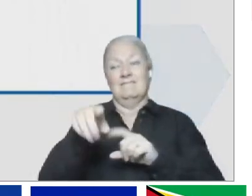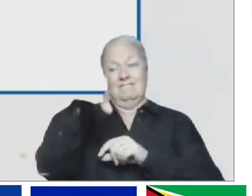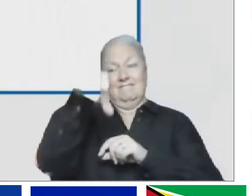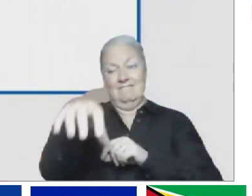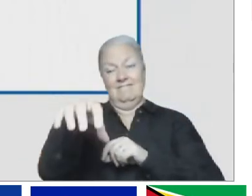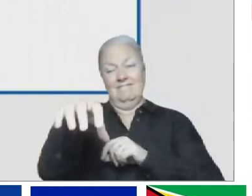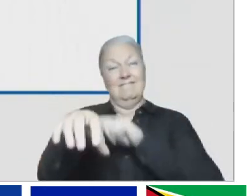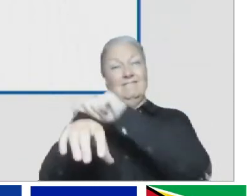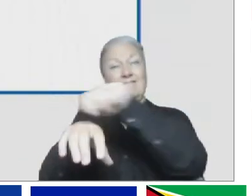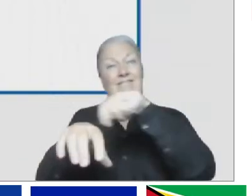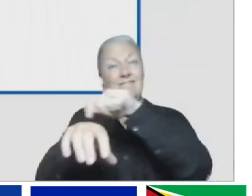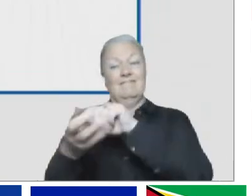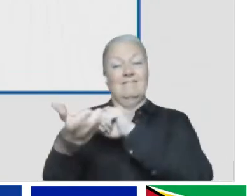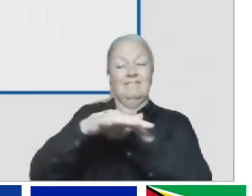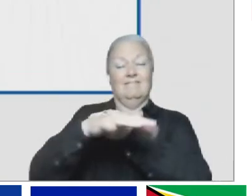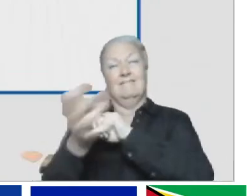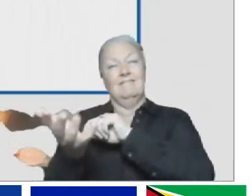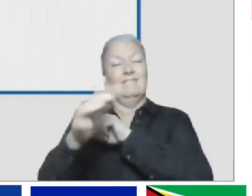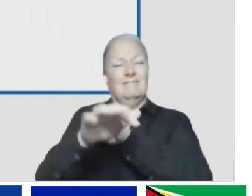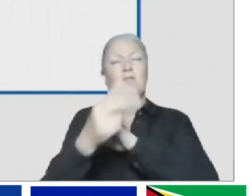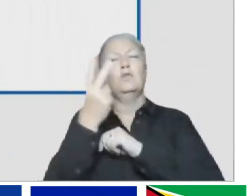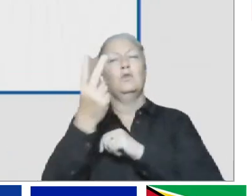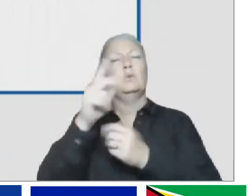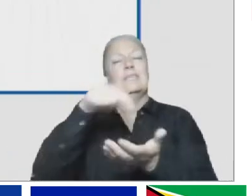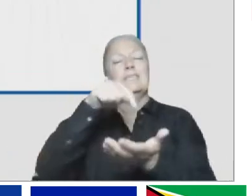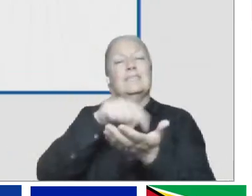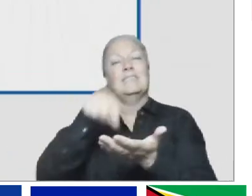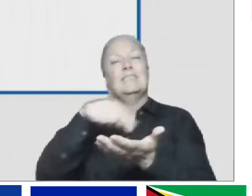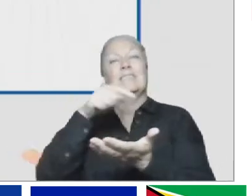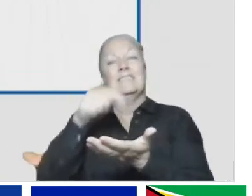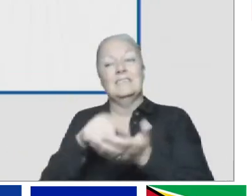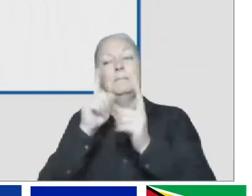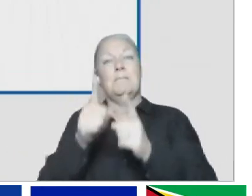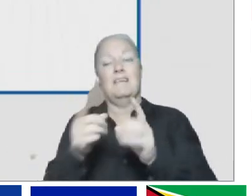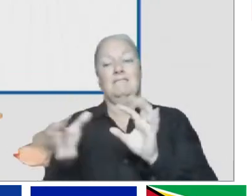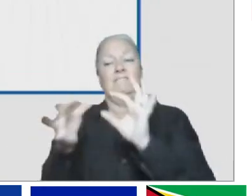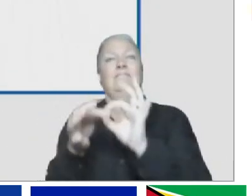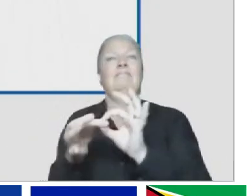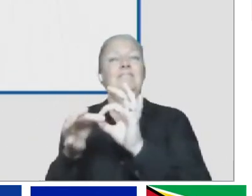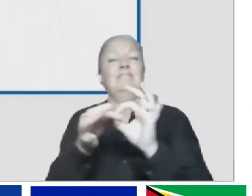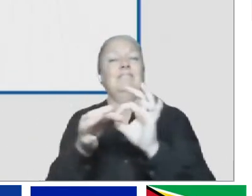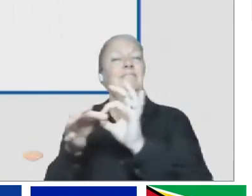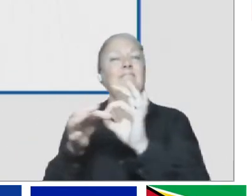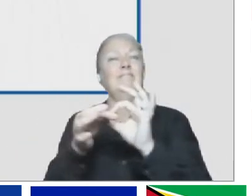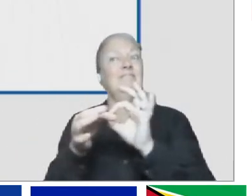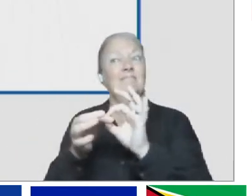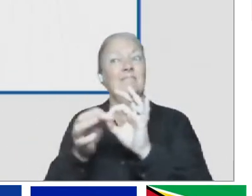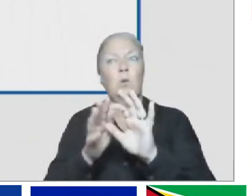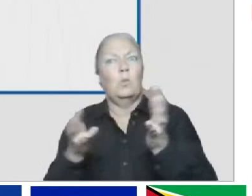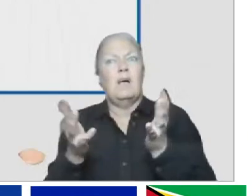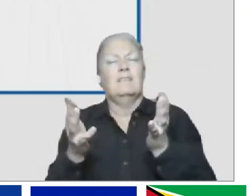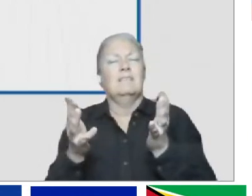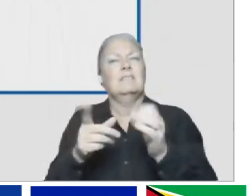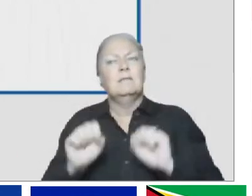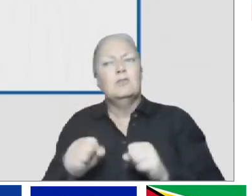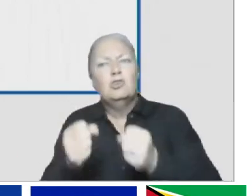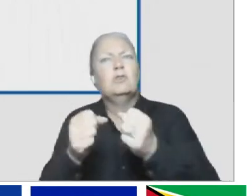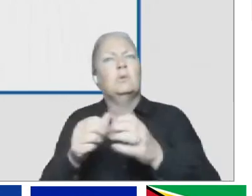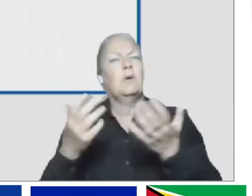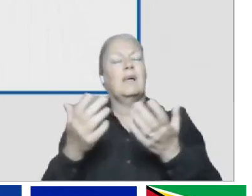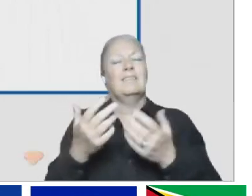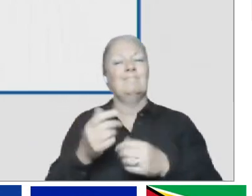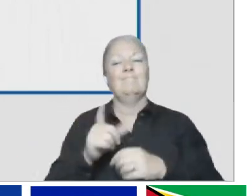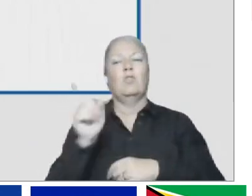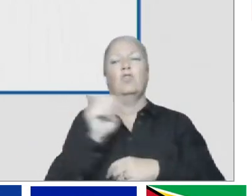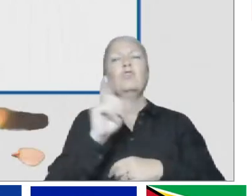Capital had to take joint actions since the pandemic, of course, had no limits or borders. And inhabitants